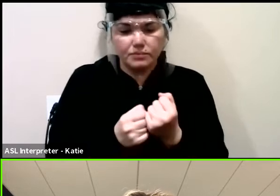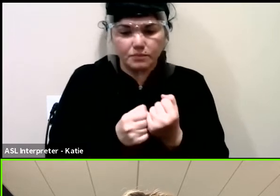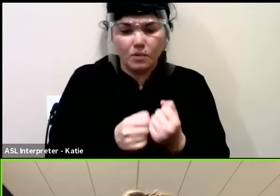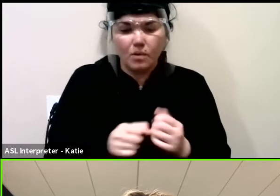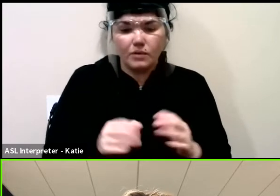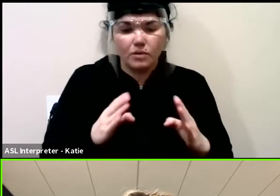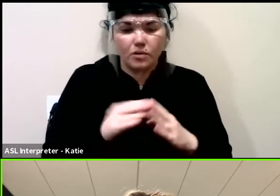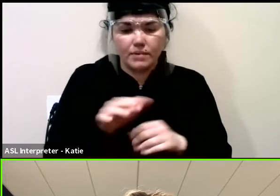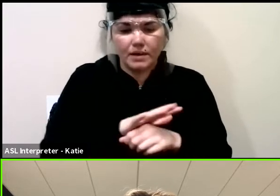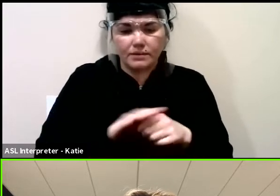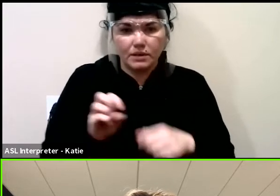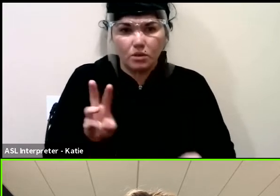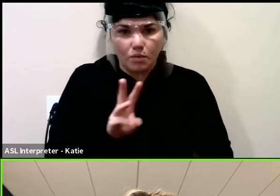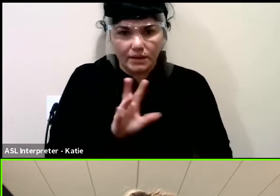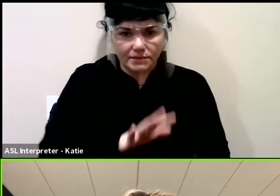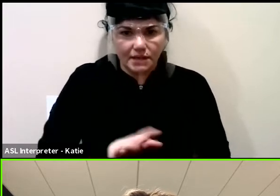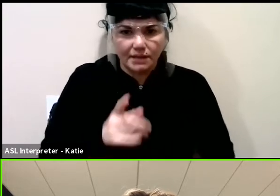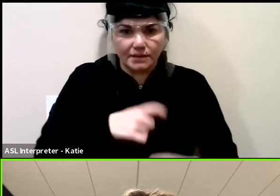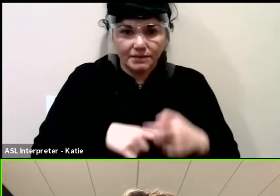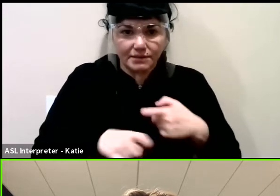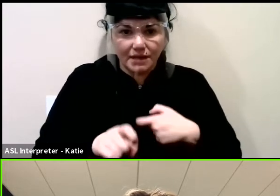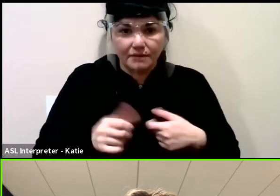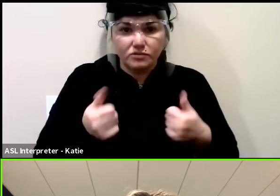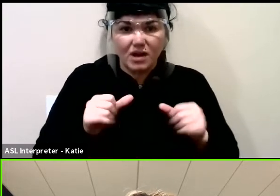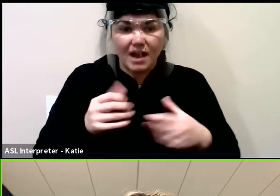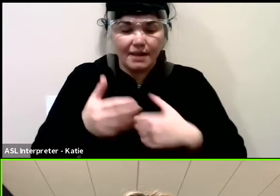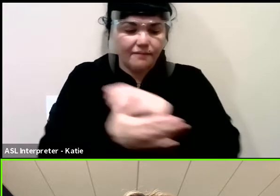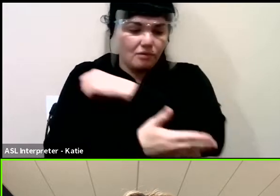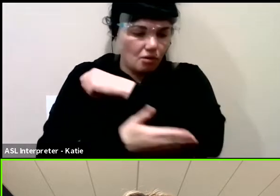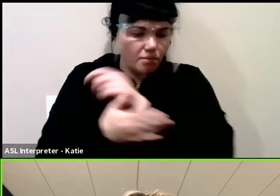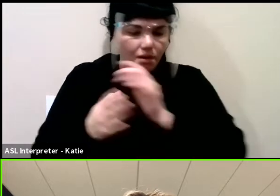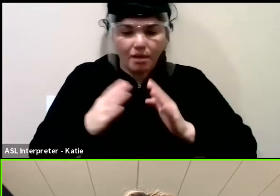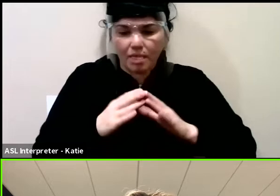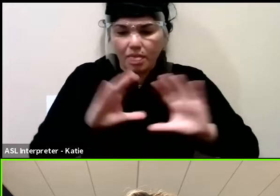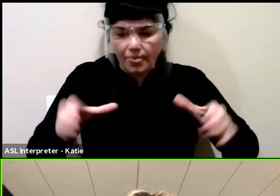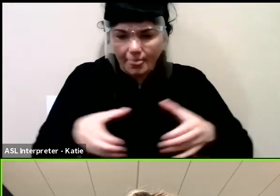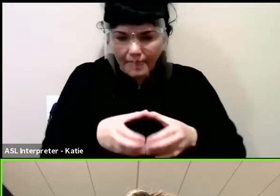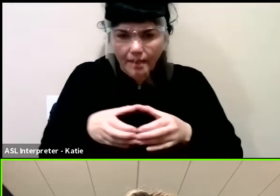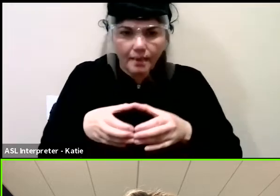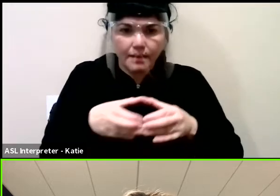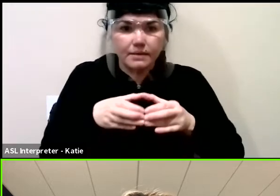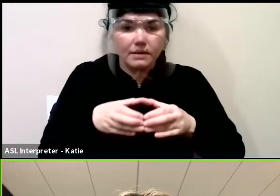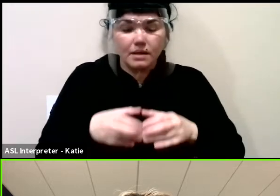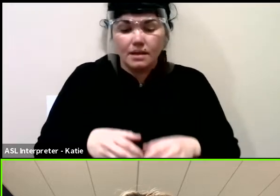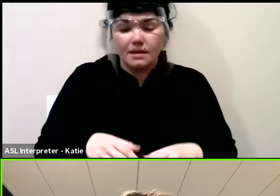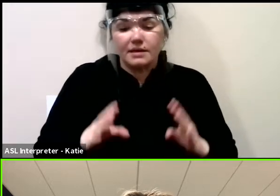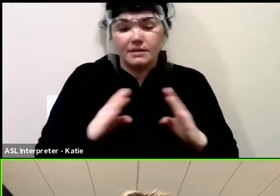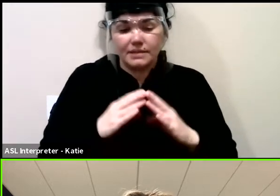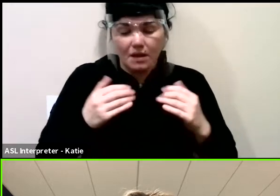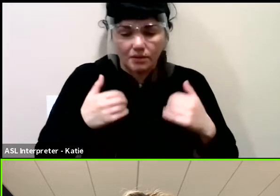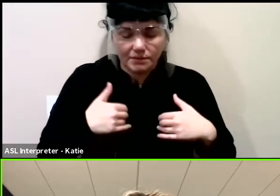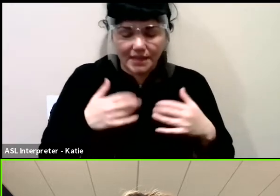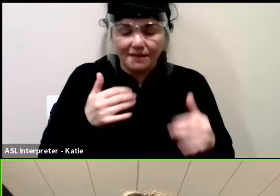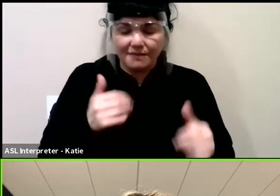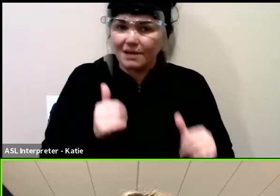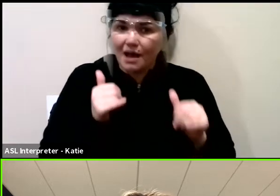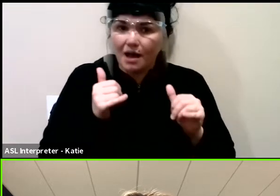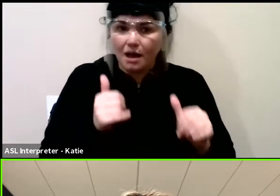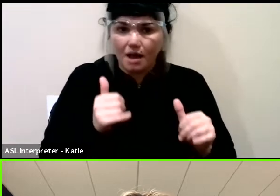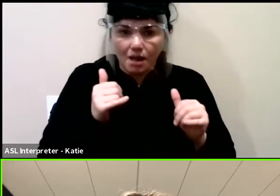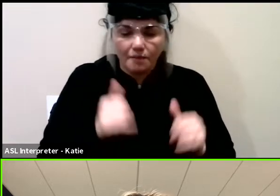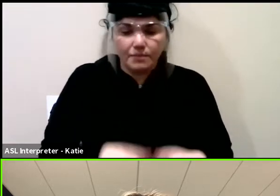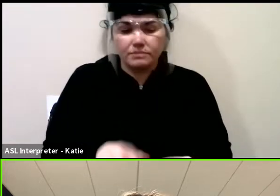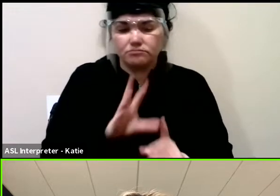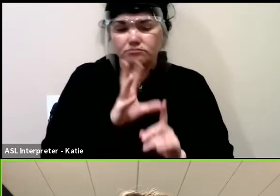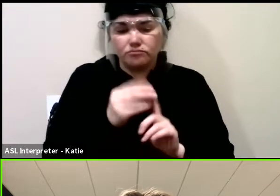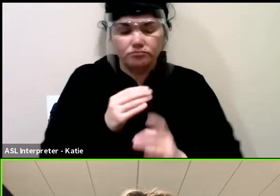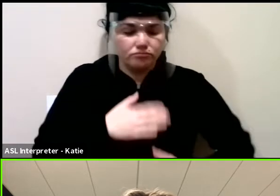rather than trying to group in rural and urban interest groups together our towns have a lot in common in terms of entertainment options general culture transportation